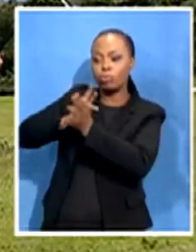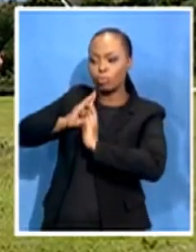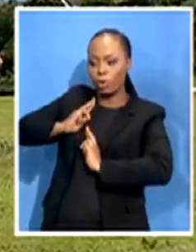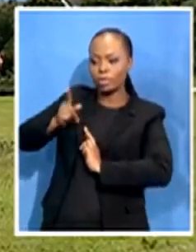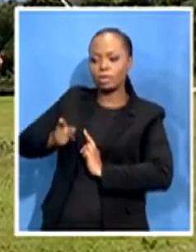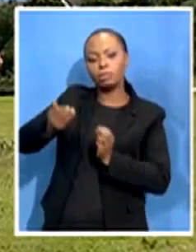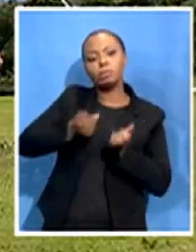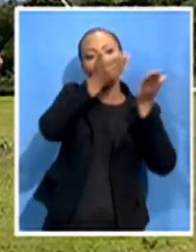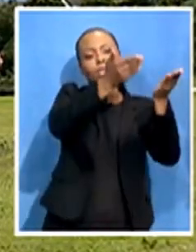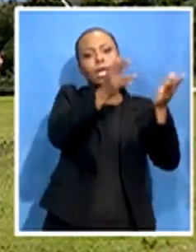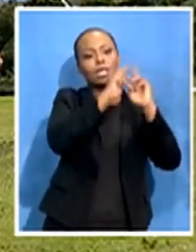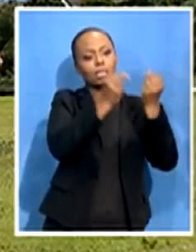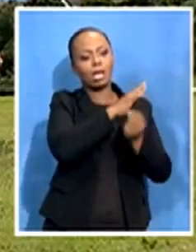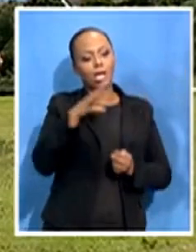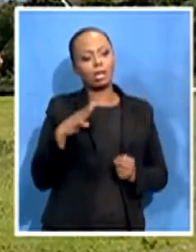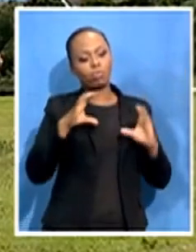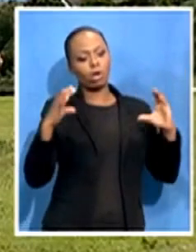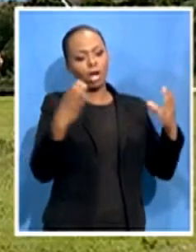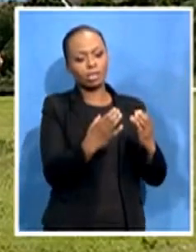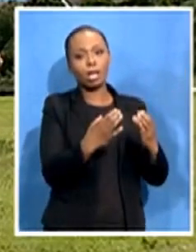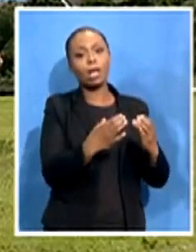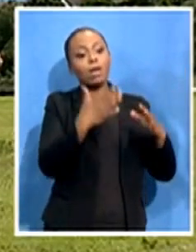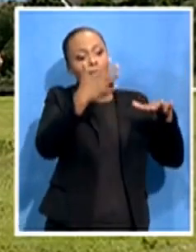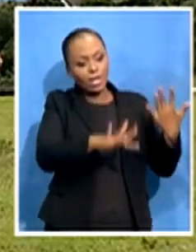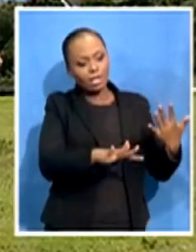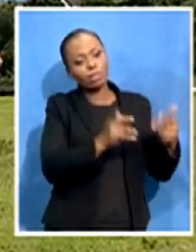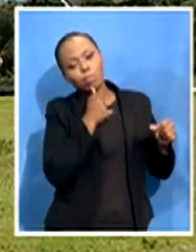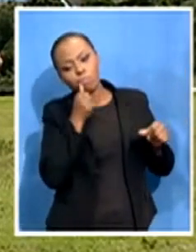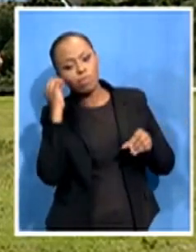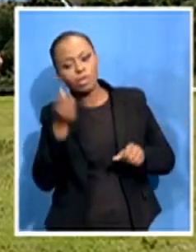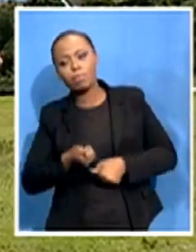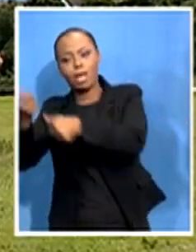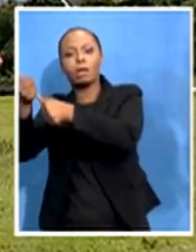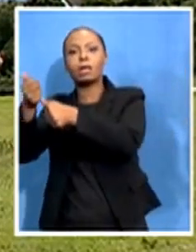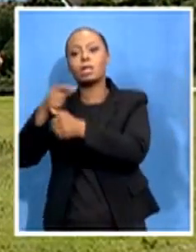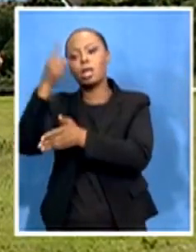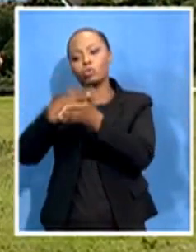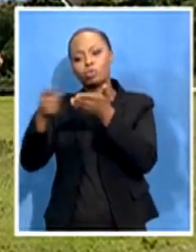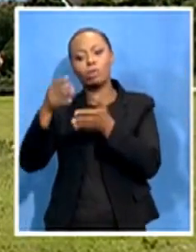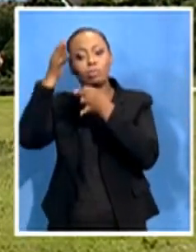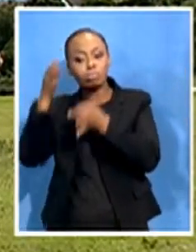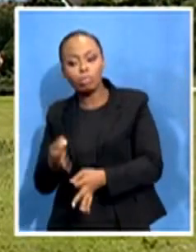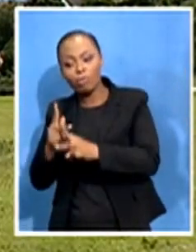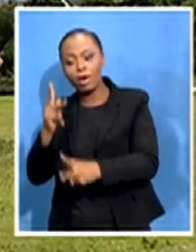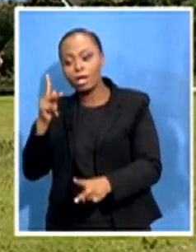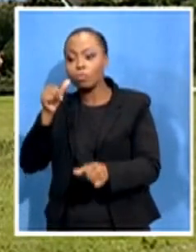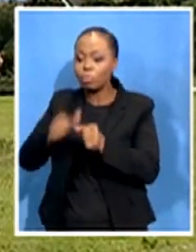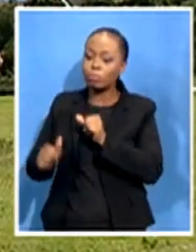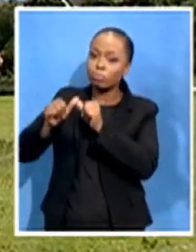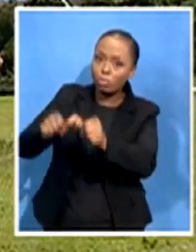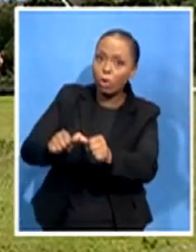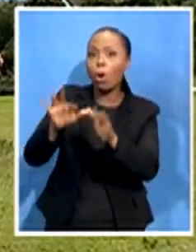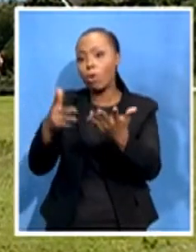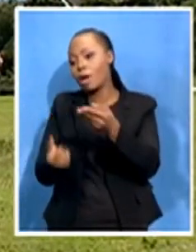deliberated with them, he will then come back next week and make a final decision whether the initiation season is going to take place in December or not. So that is still